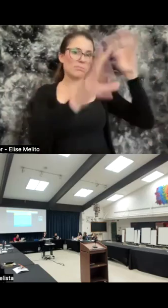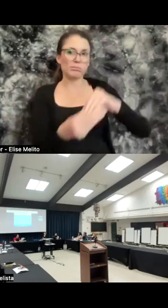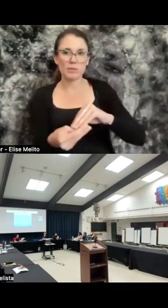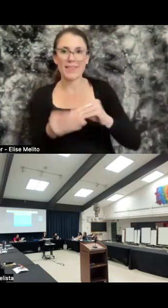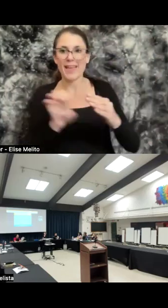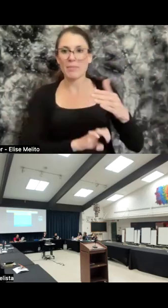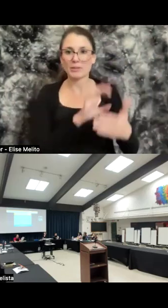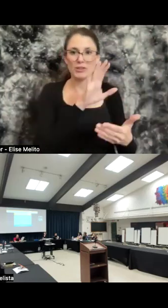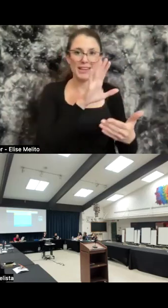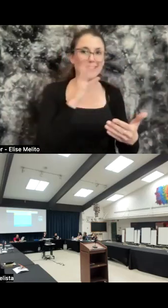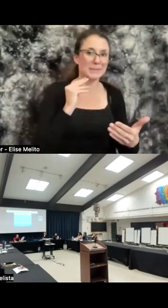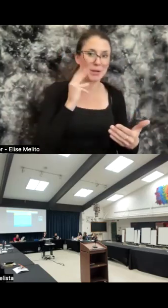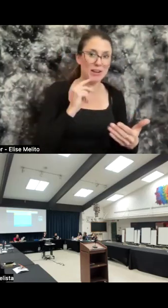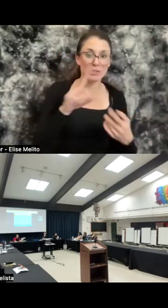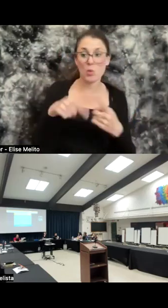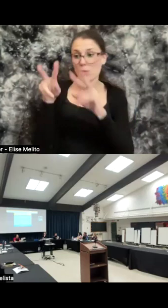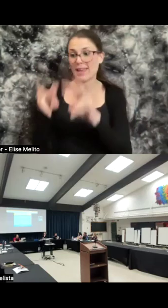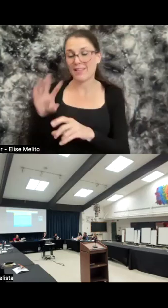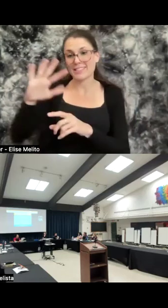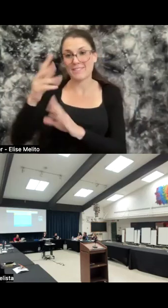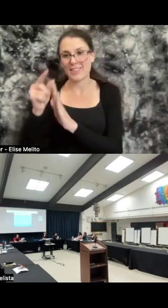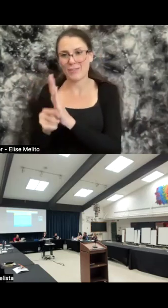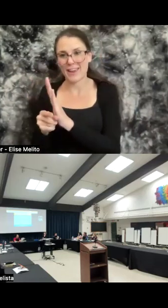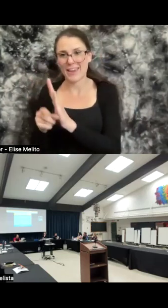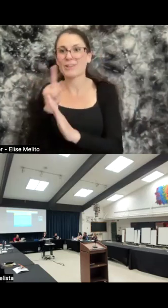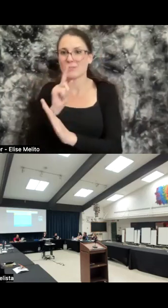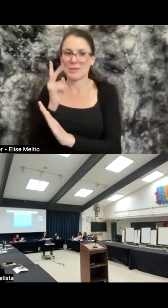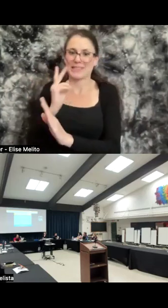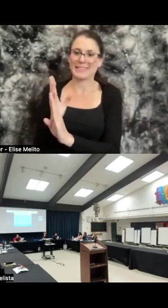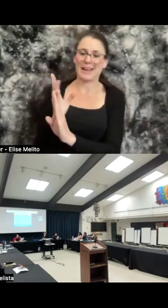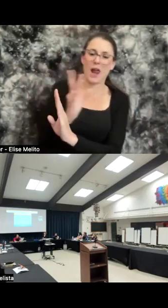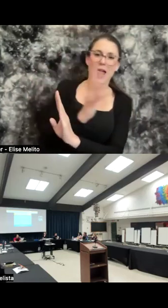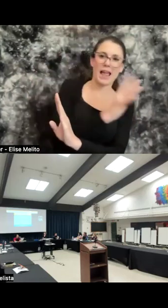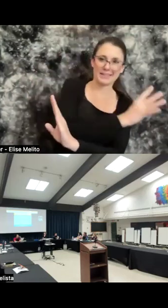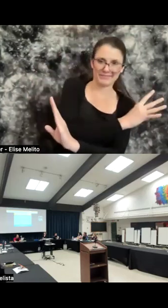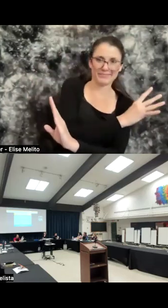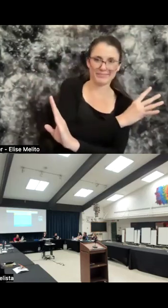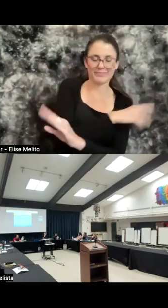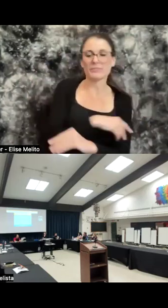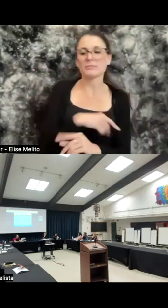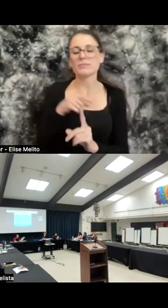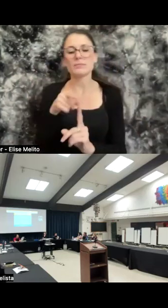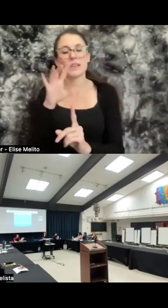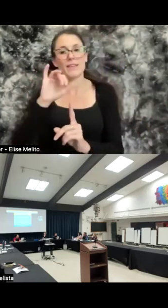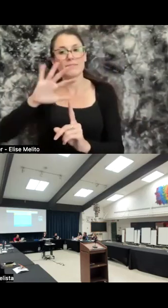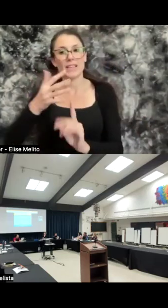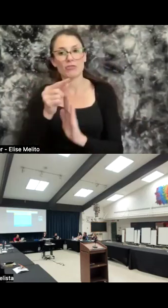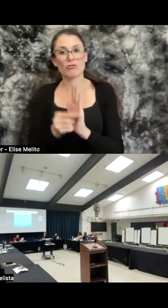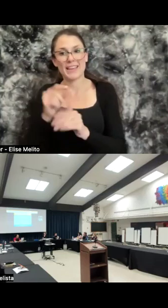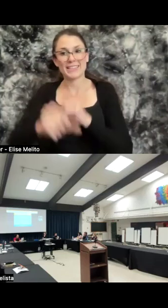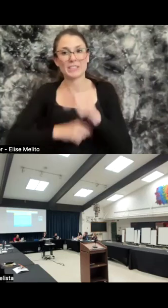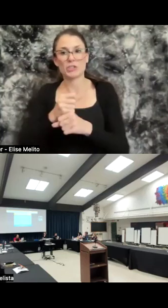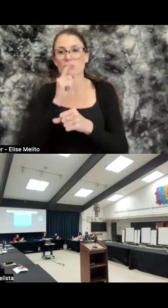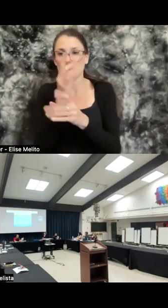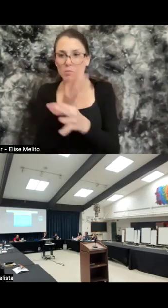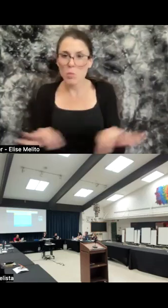the 5th grade, and then it's that bridge year that is so critical to ensure a transition